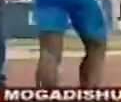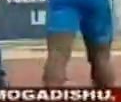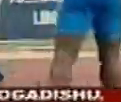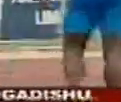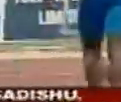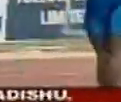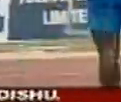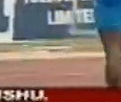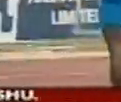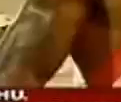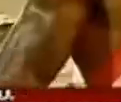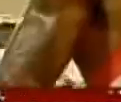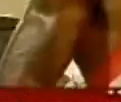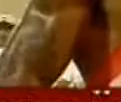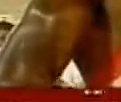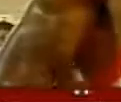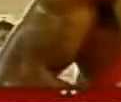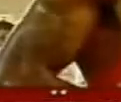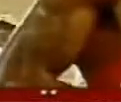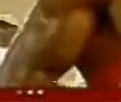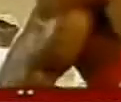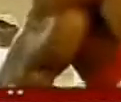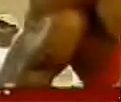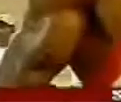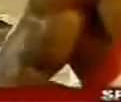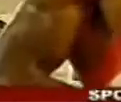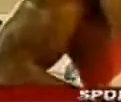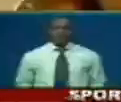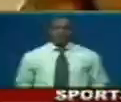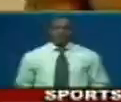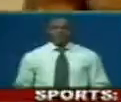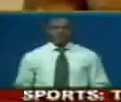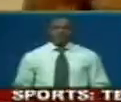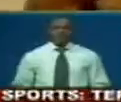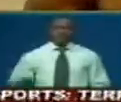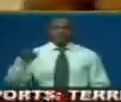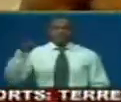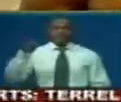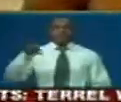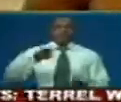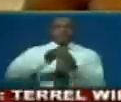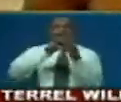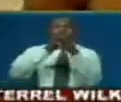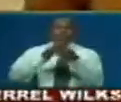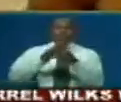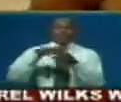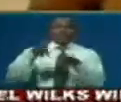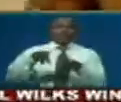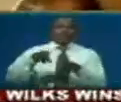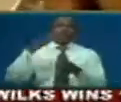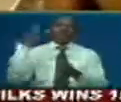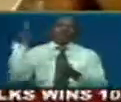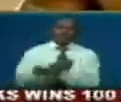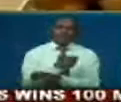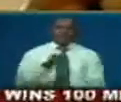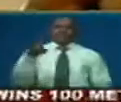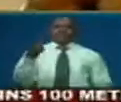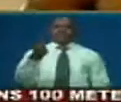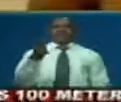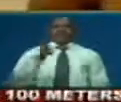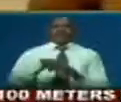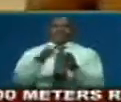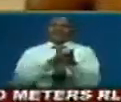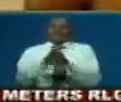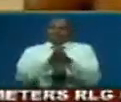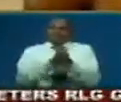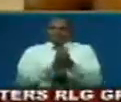meters. I was looking forward to racing Aziz, but he wasn't there, so I just knew I had to execute my race again. And then, you know,